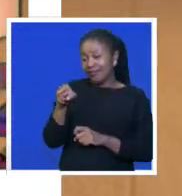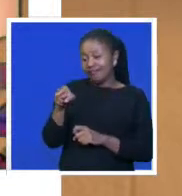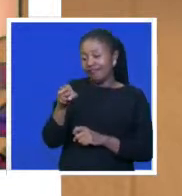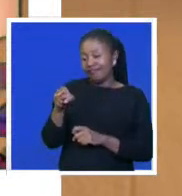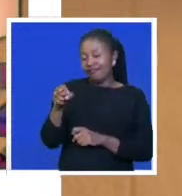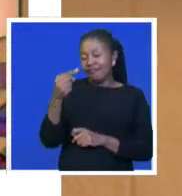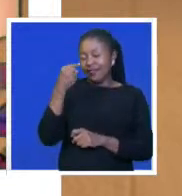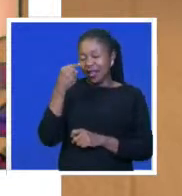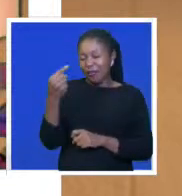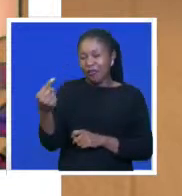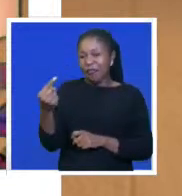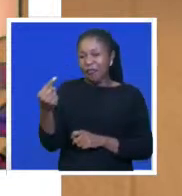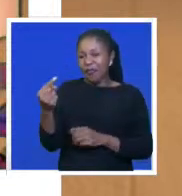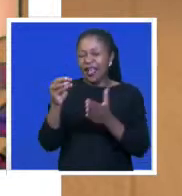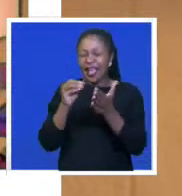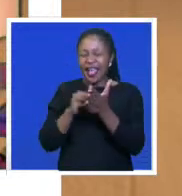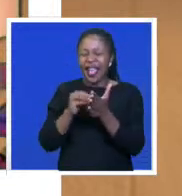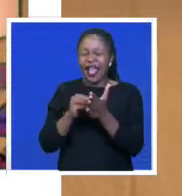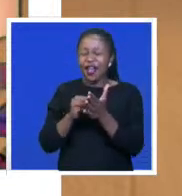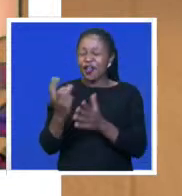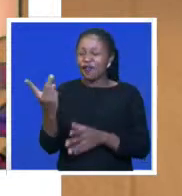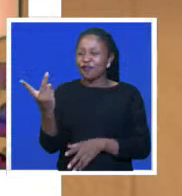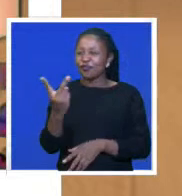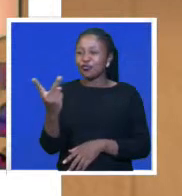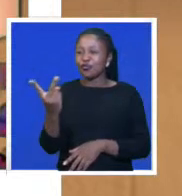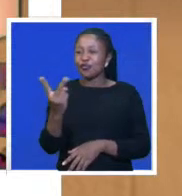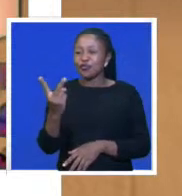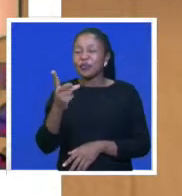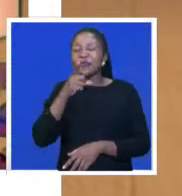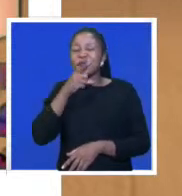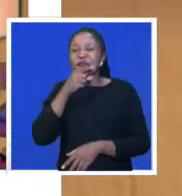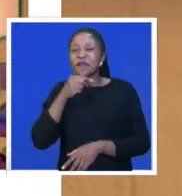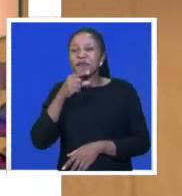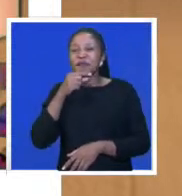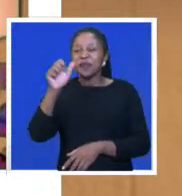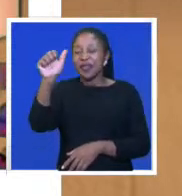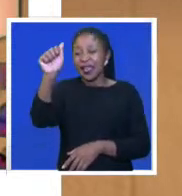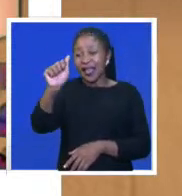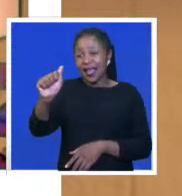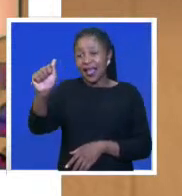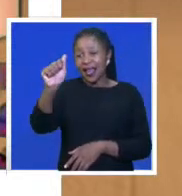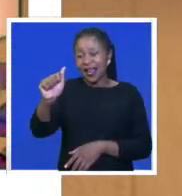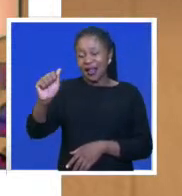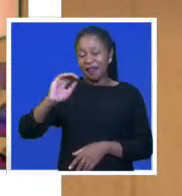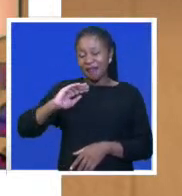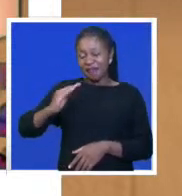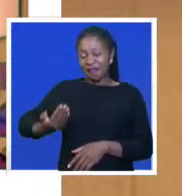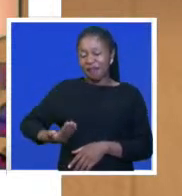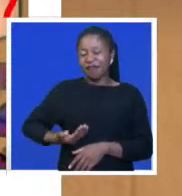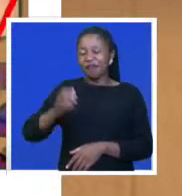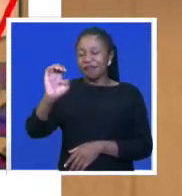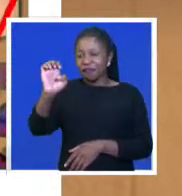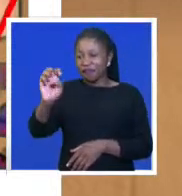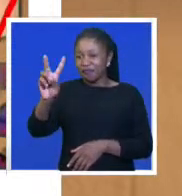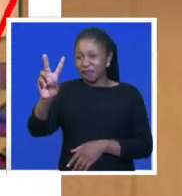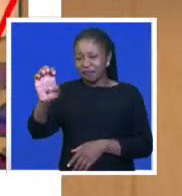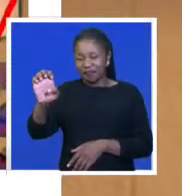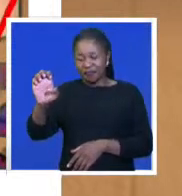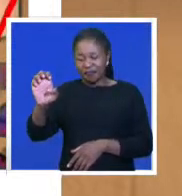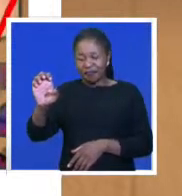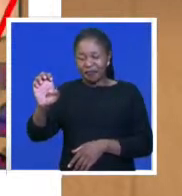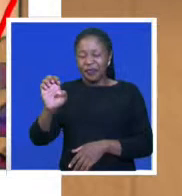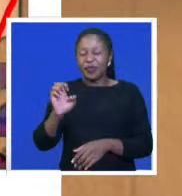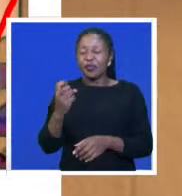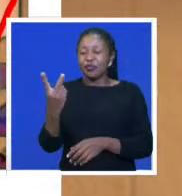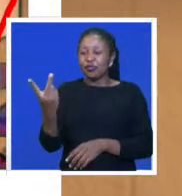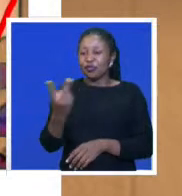Adam and Eve. There is Adam and there is Eve. They are in the Garden of Eden.